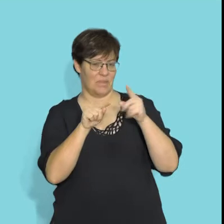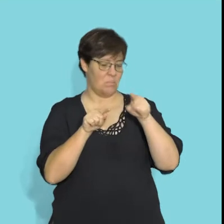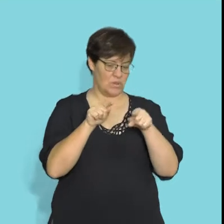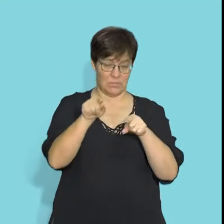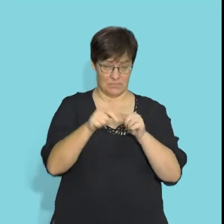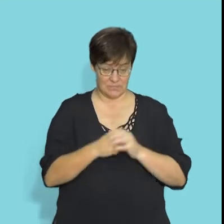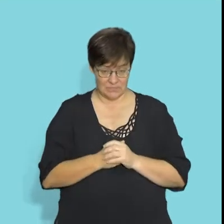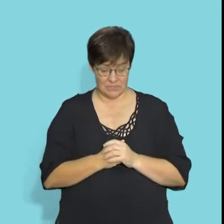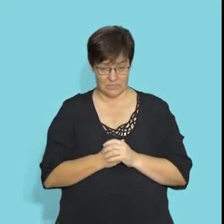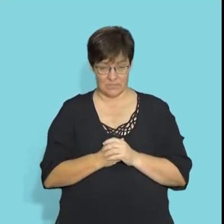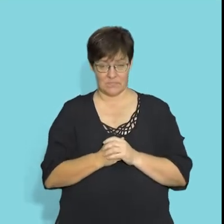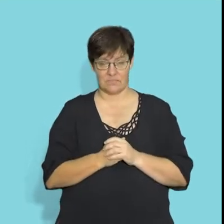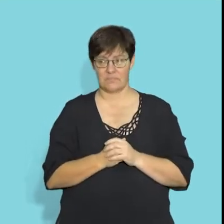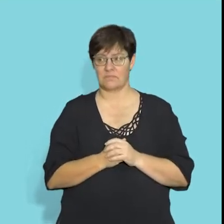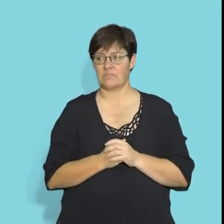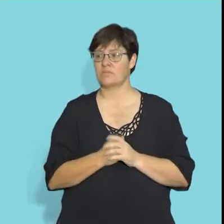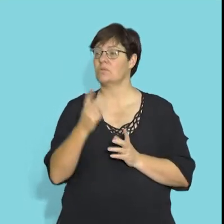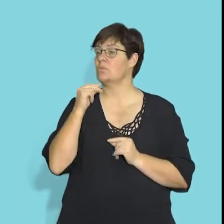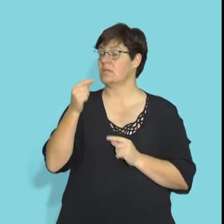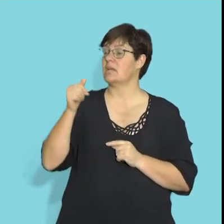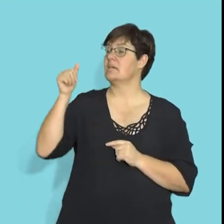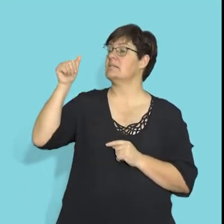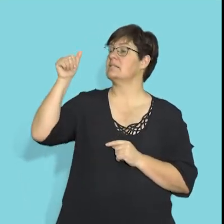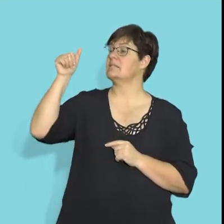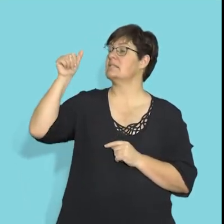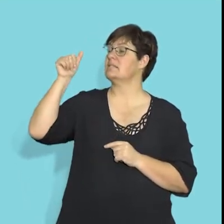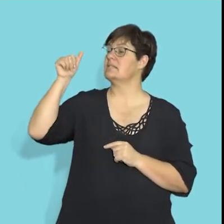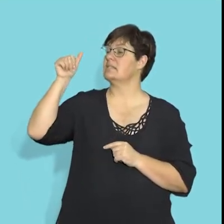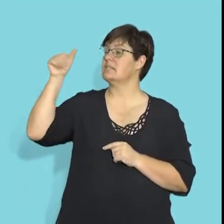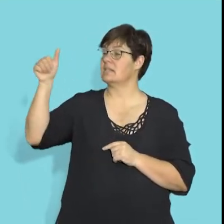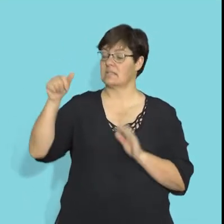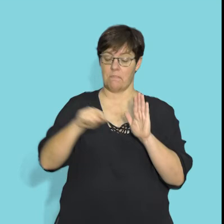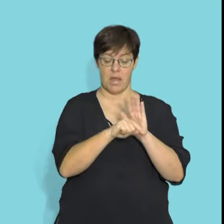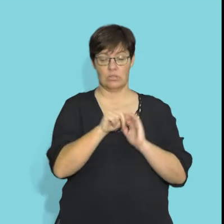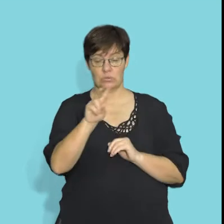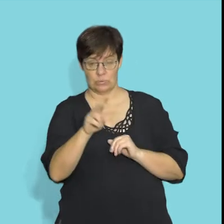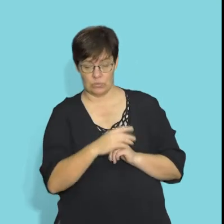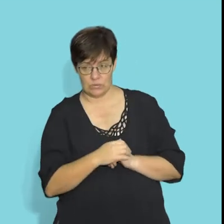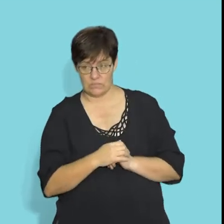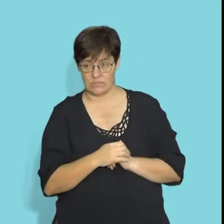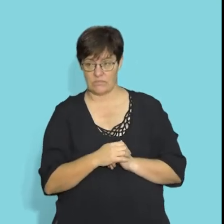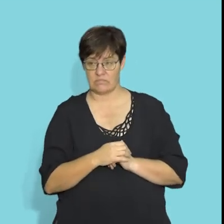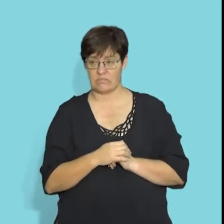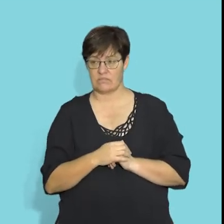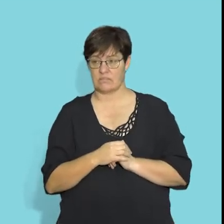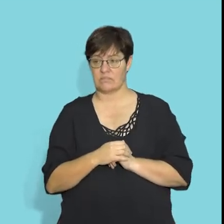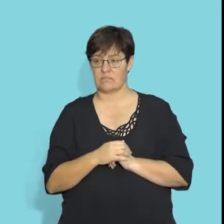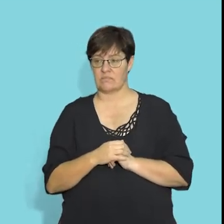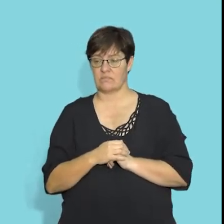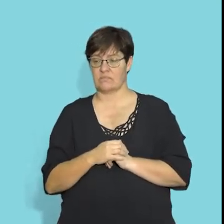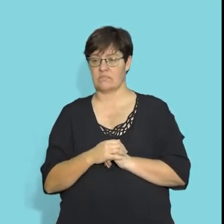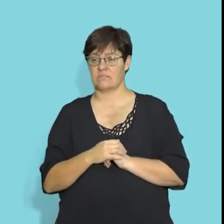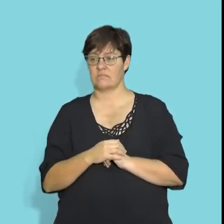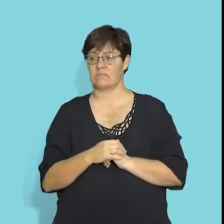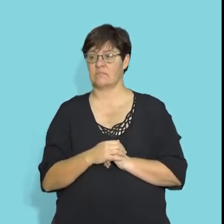points. So let's jump straight into the gradient formula. What am I going to do? I'm going to go y minus y. So I'm going to go the y value of the second one minus the y